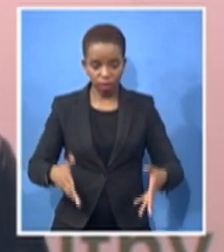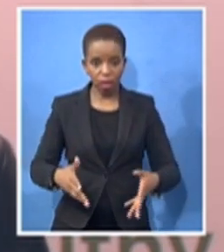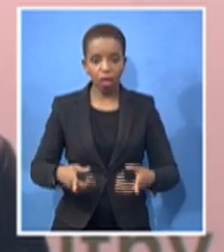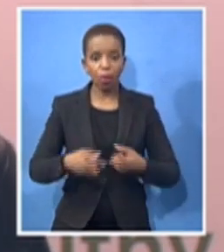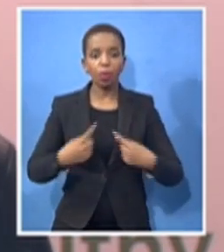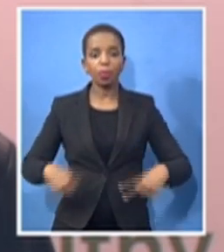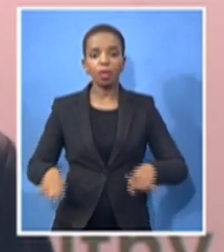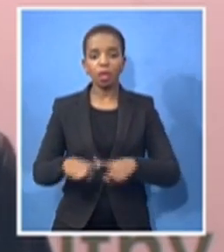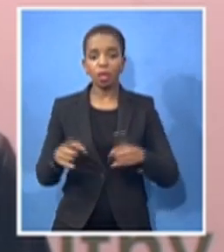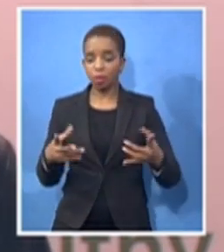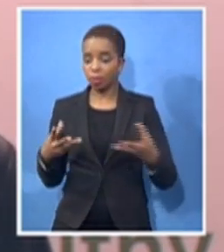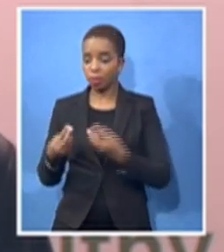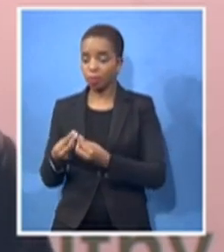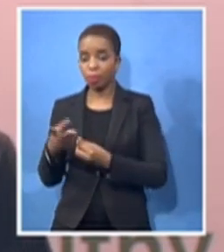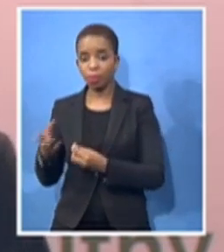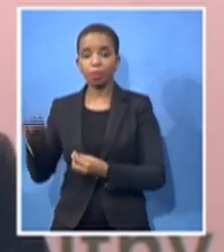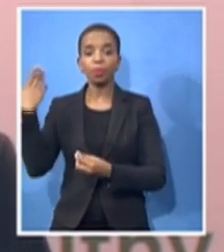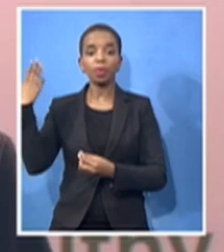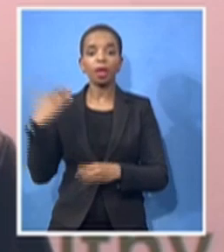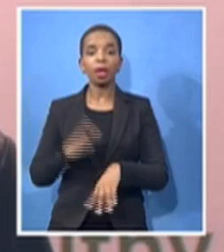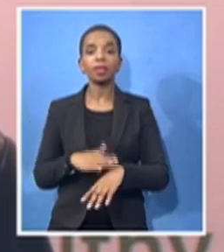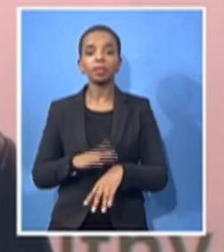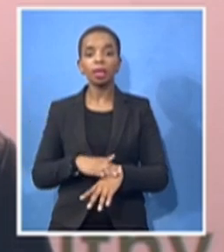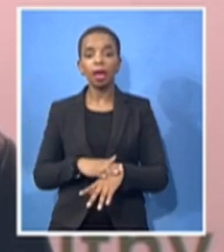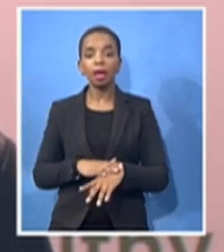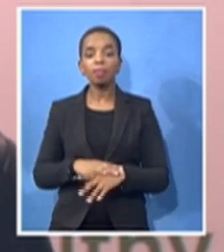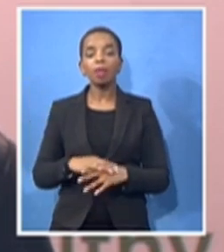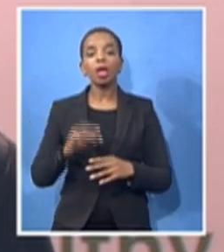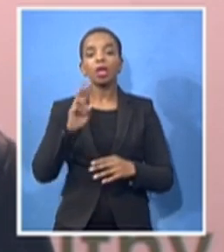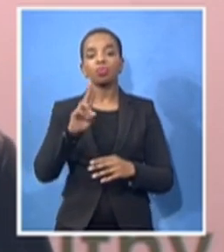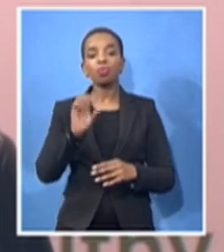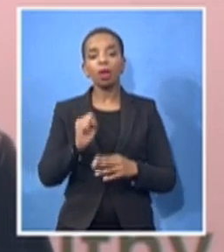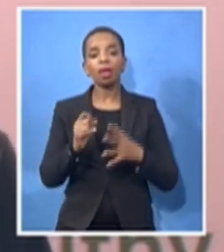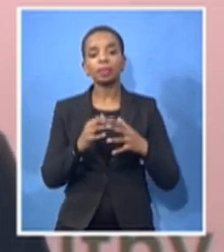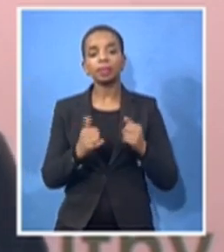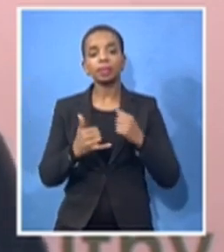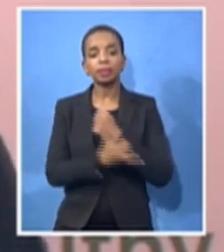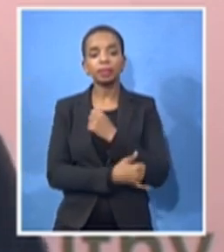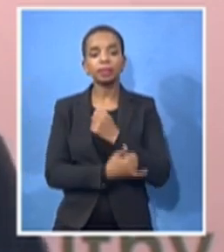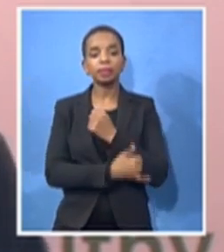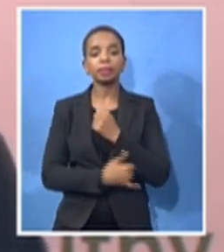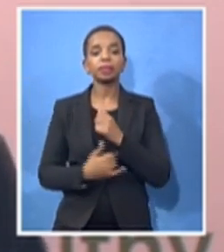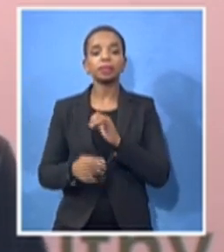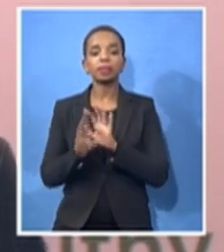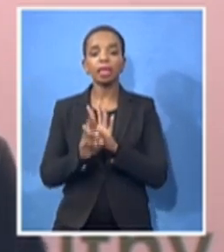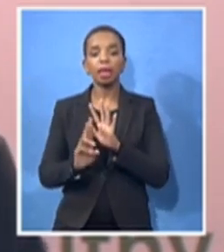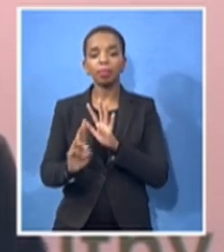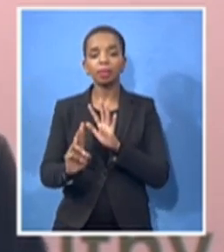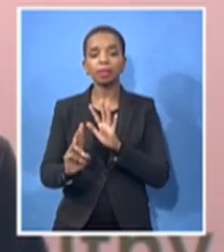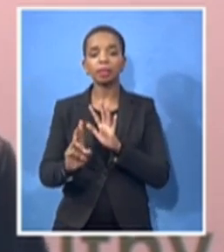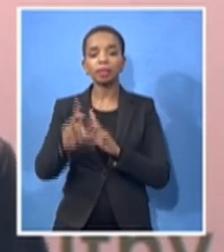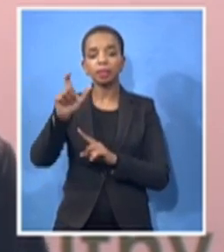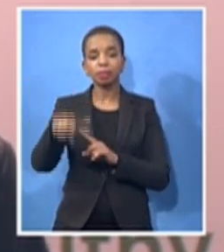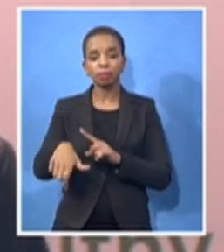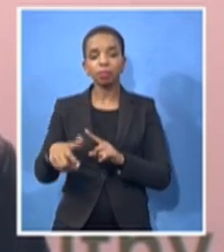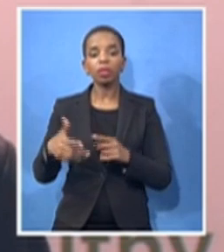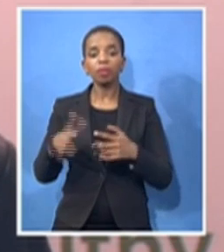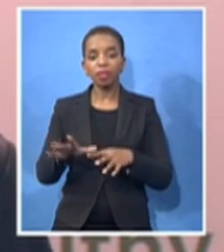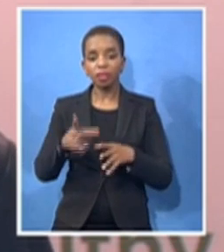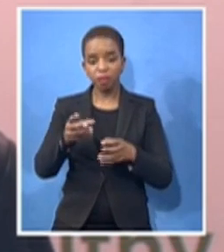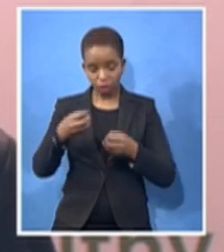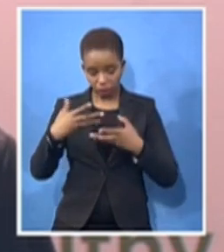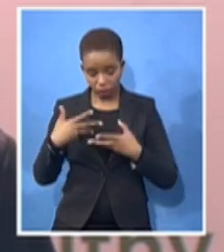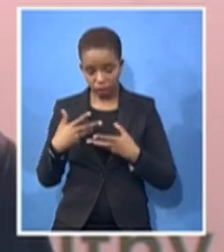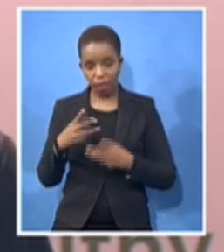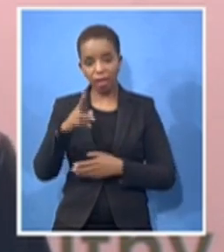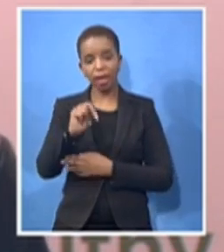U.S. Embassy, where you're also contributing the N95 masks, which have already been distributed.